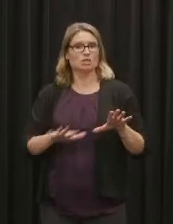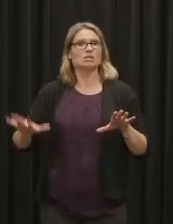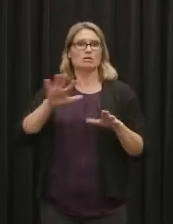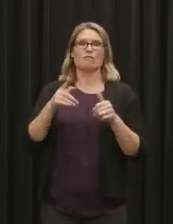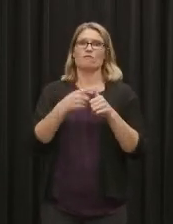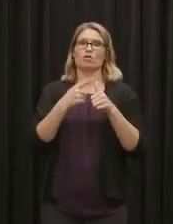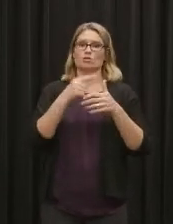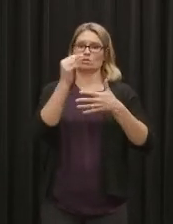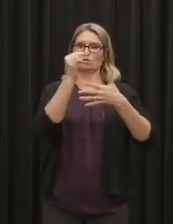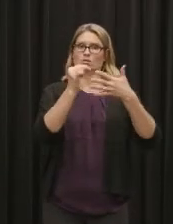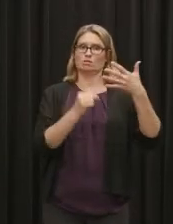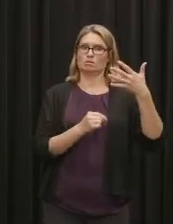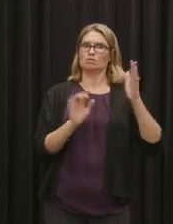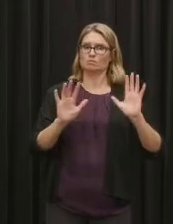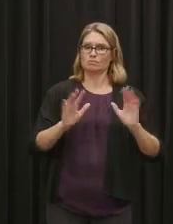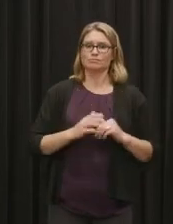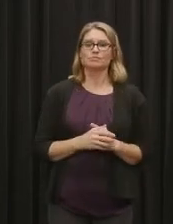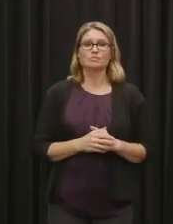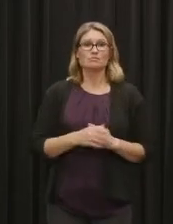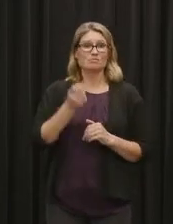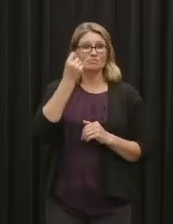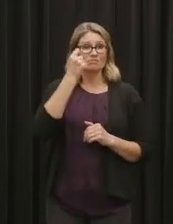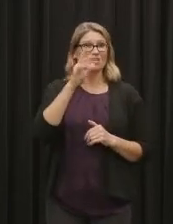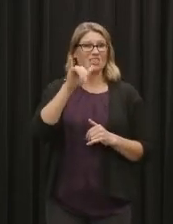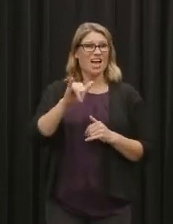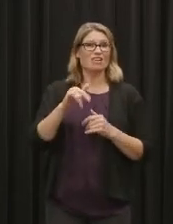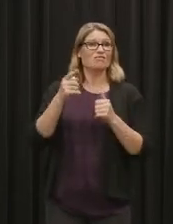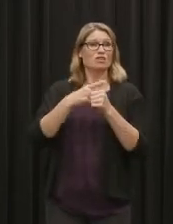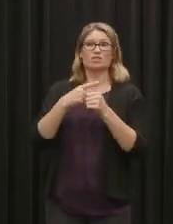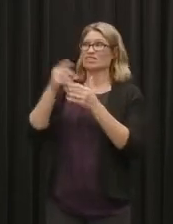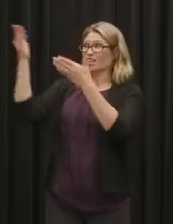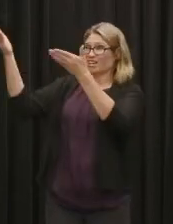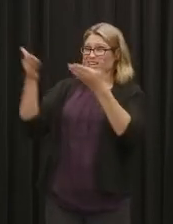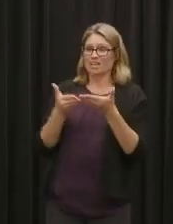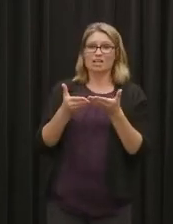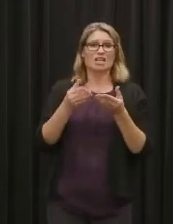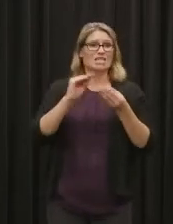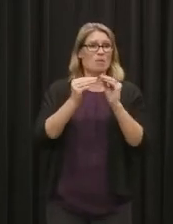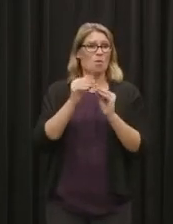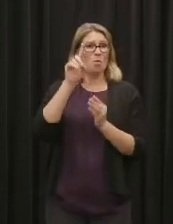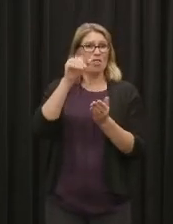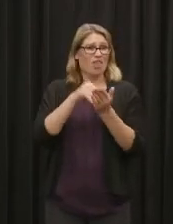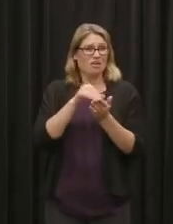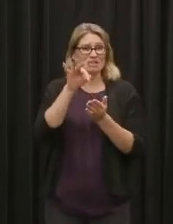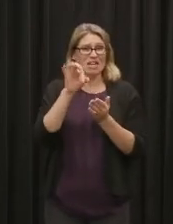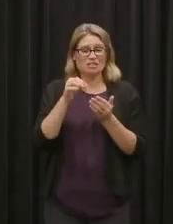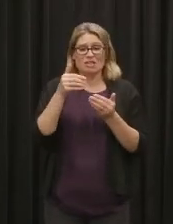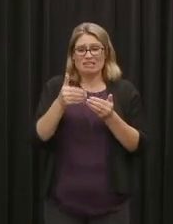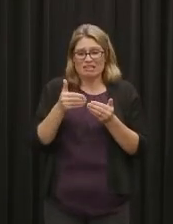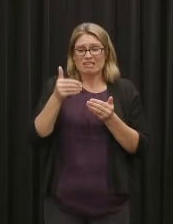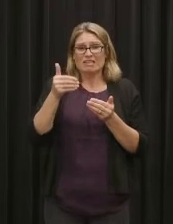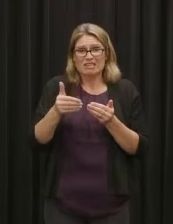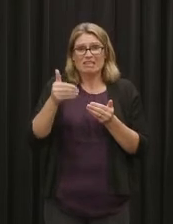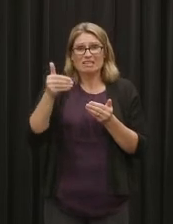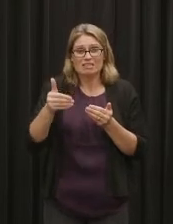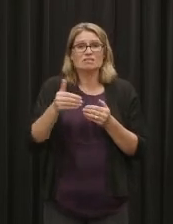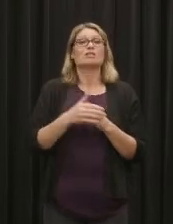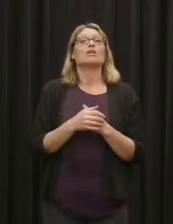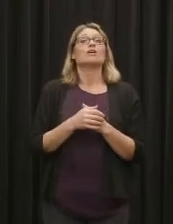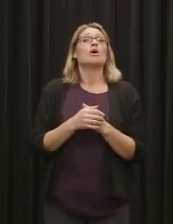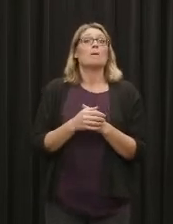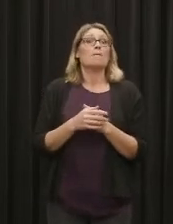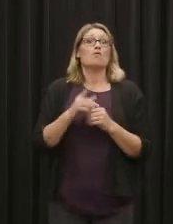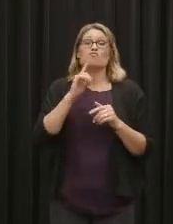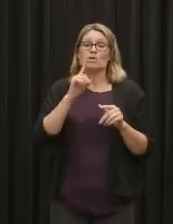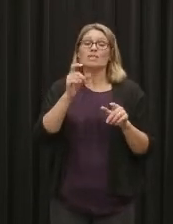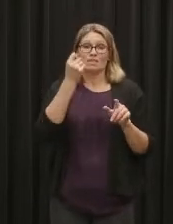However, with small shipments initially and logistic limitations on the first two products,